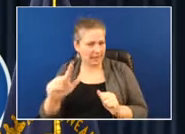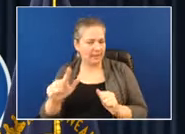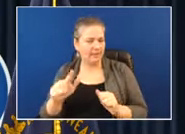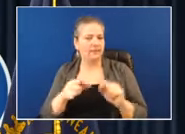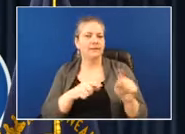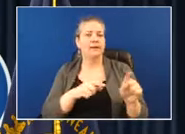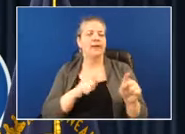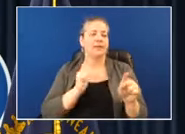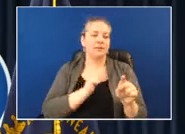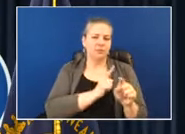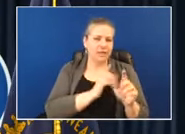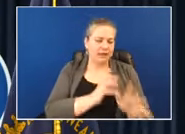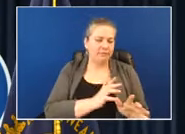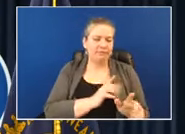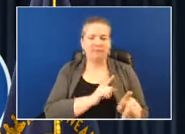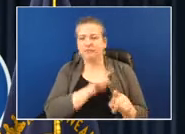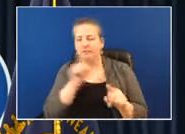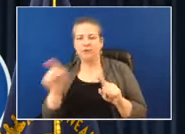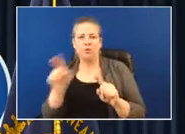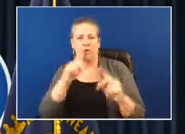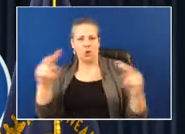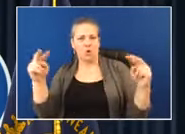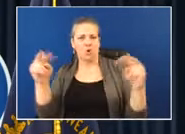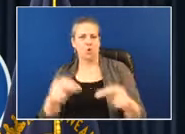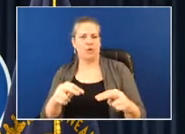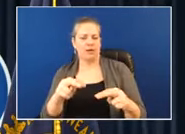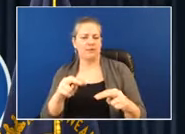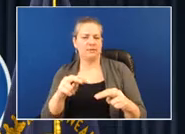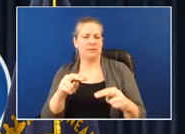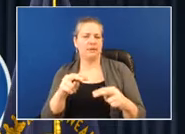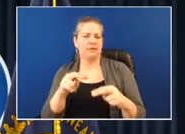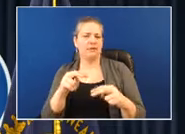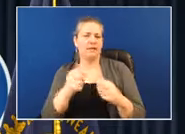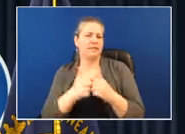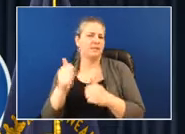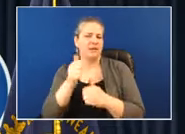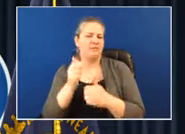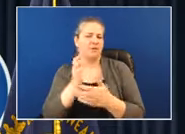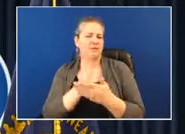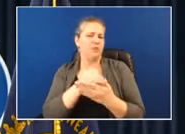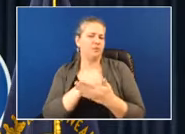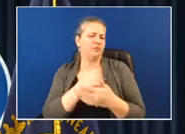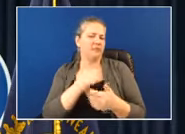legislative branch, but really looking at the executive branch budget as well. Melissa Patrick.